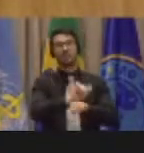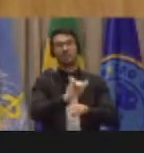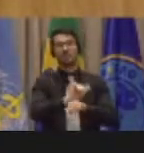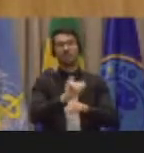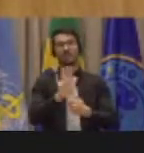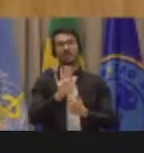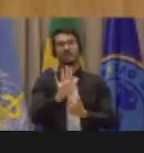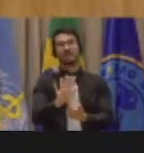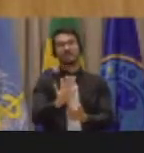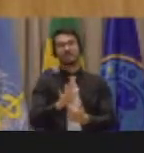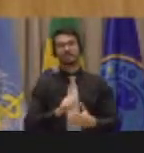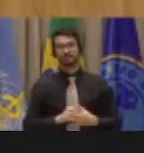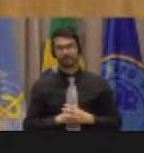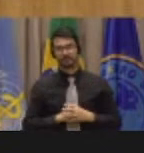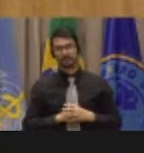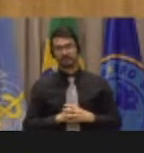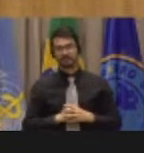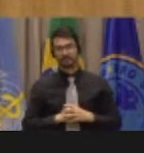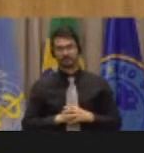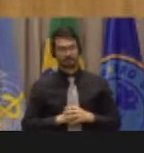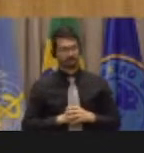I'm waiting for my presentation.